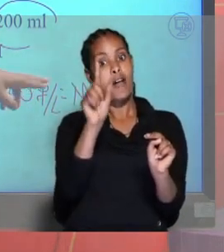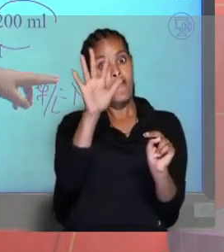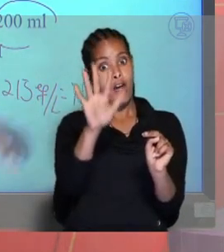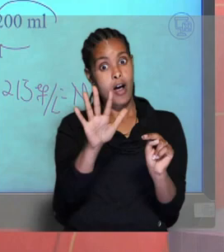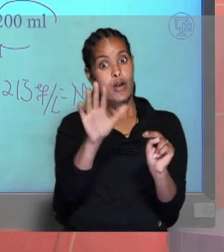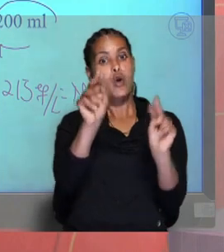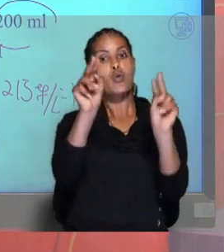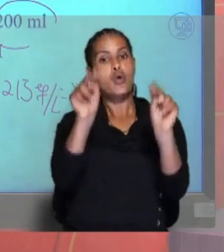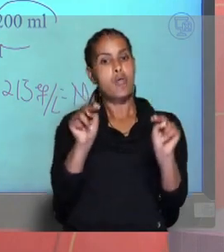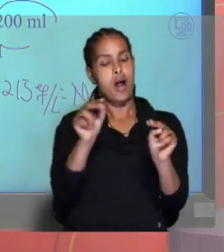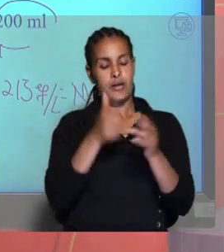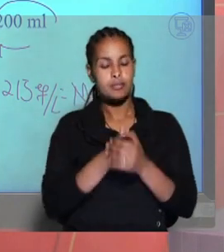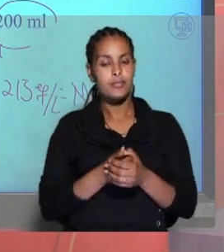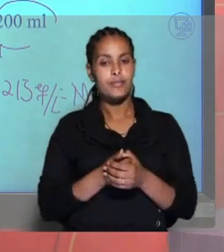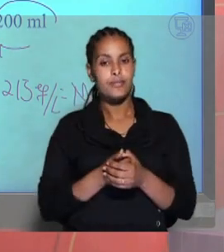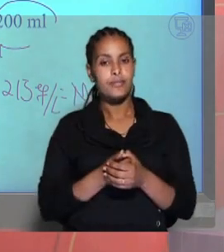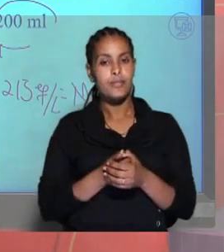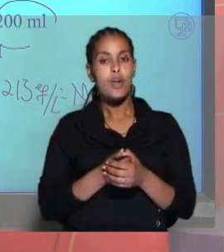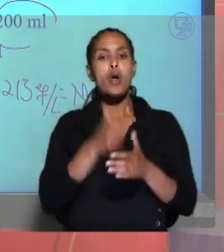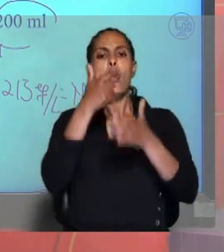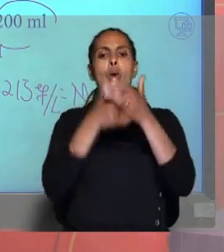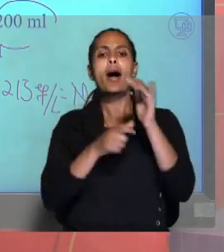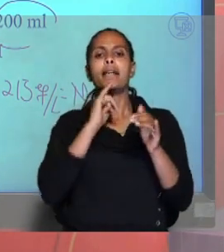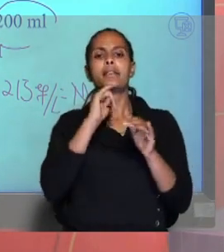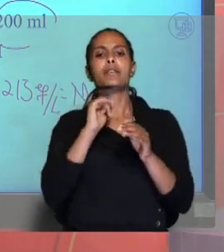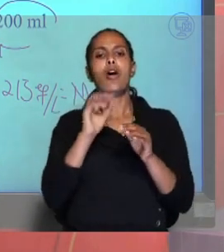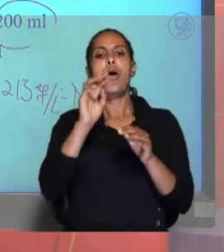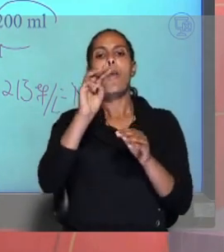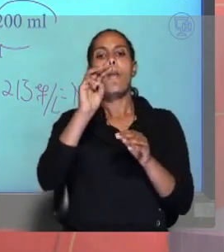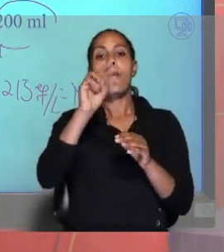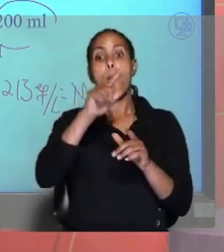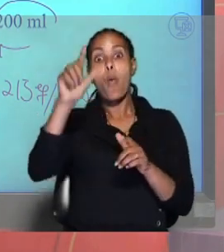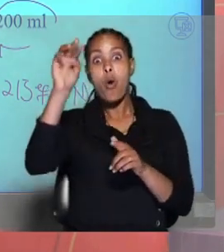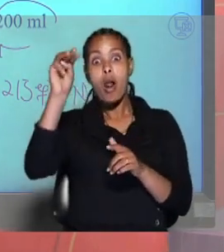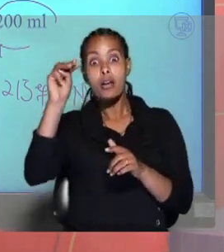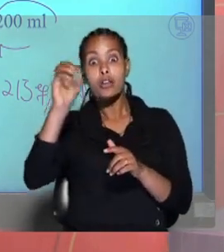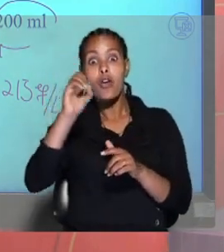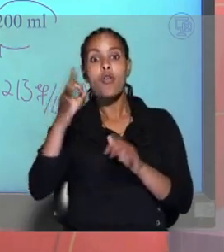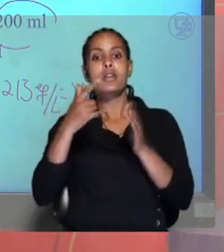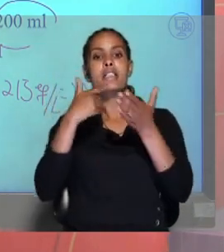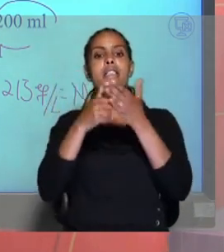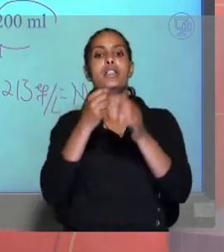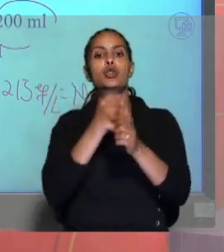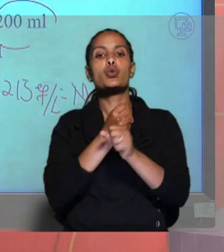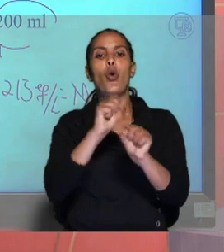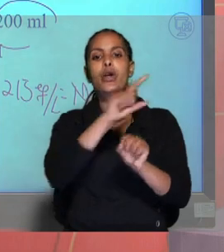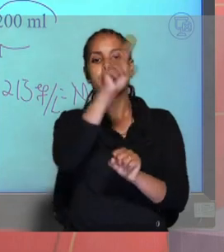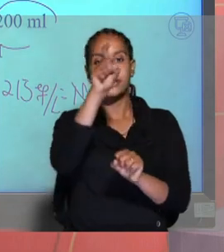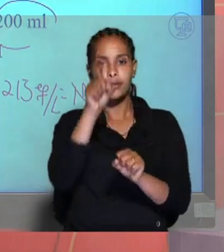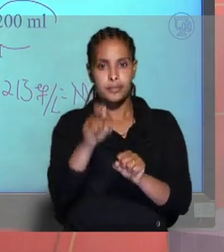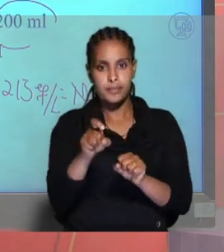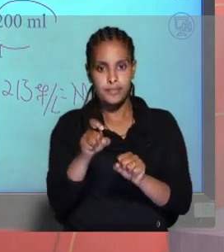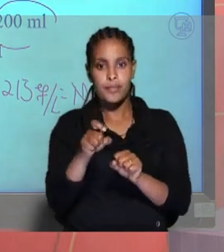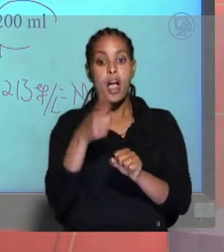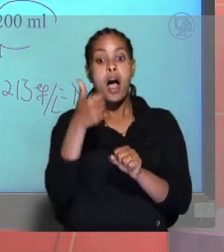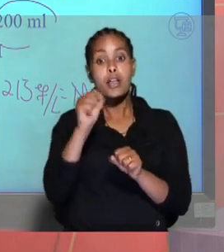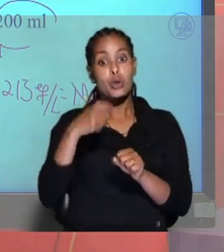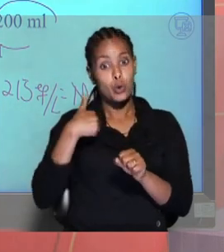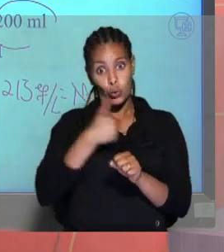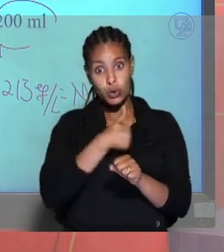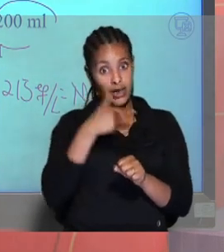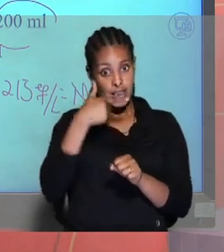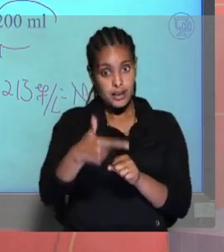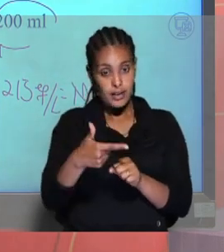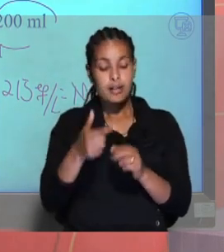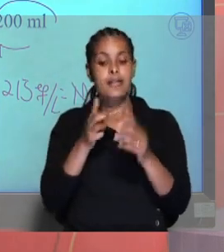1.215 normal. What is the molarity of this solution? As we said,